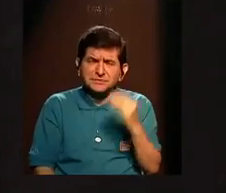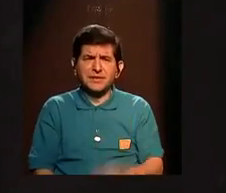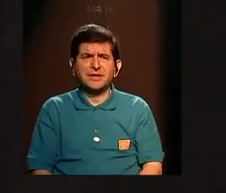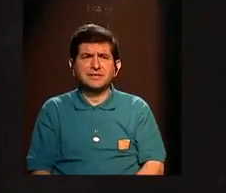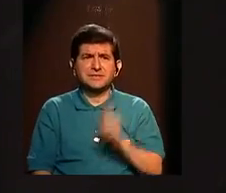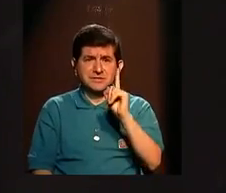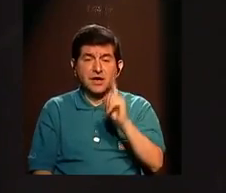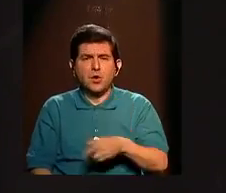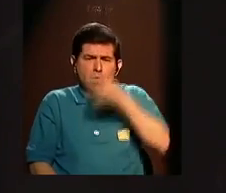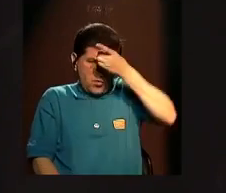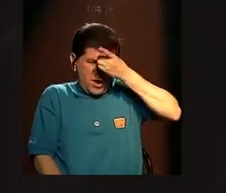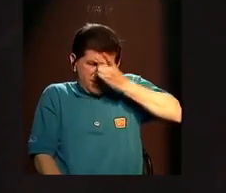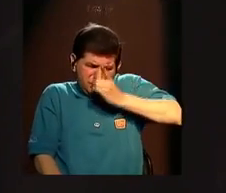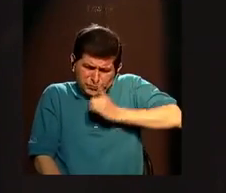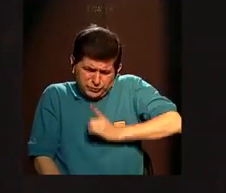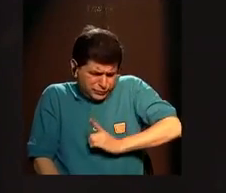depression